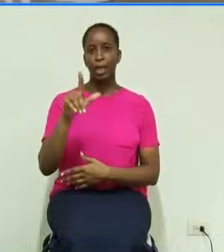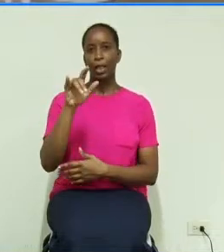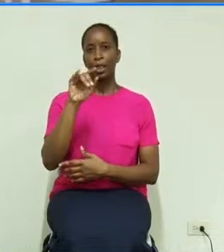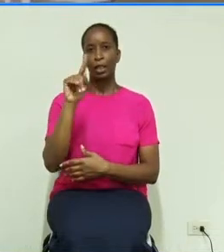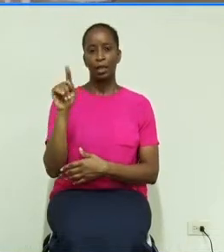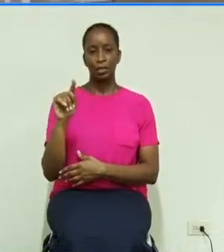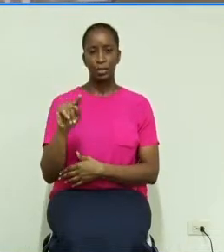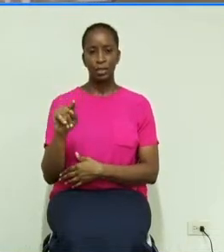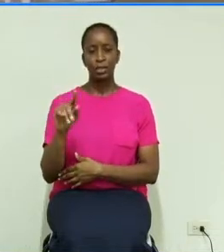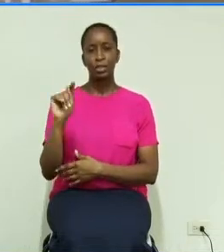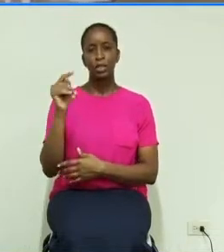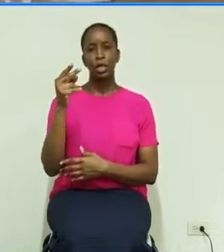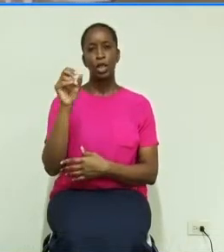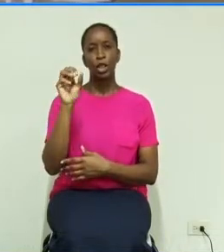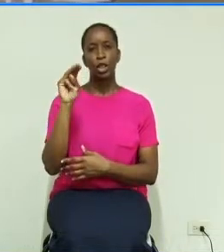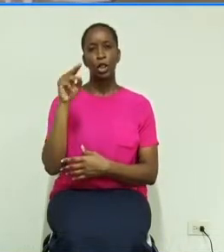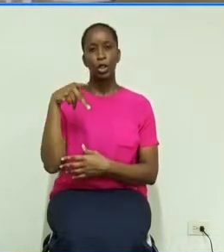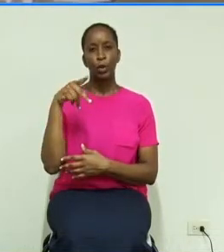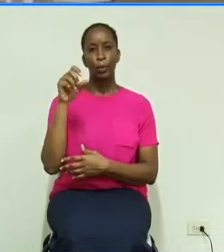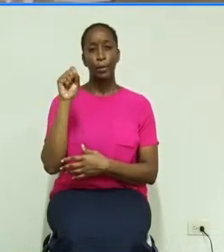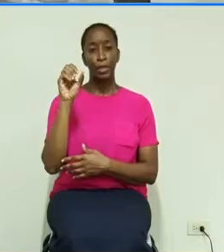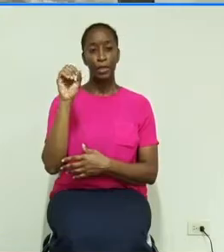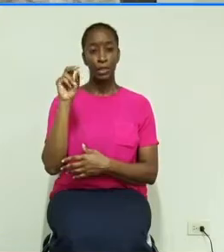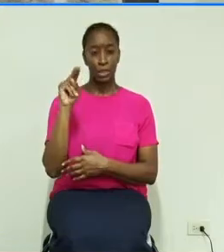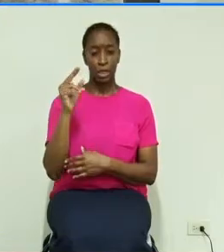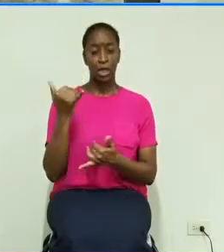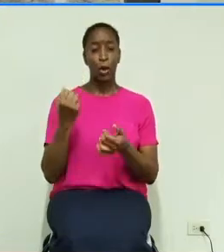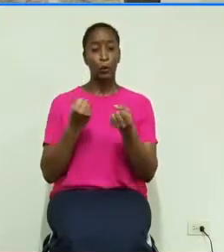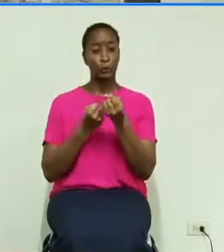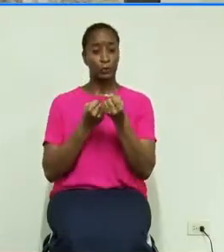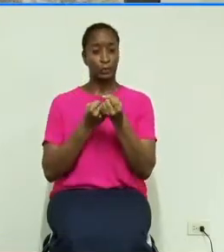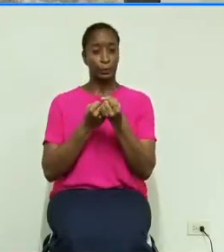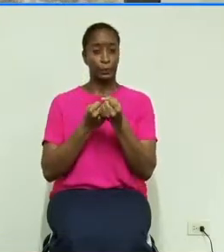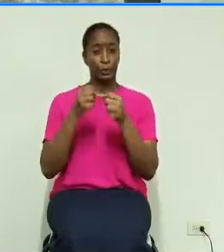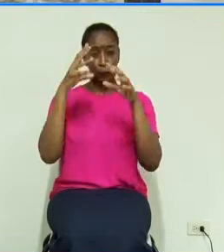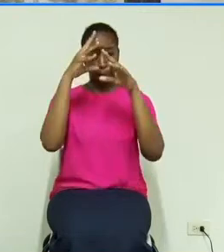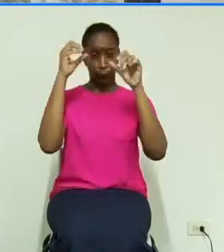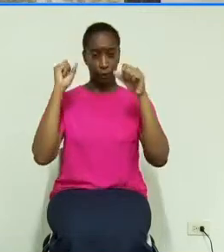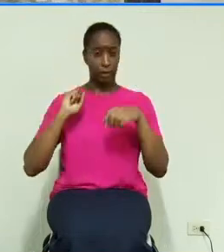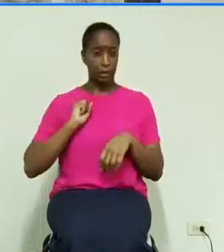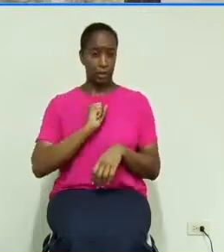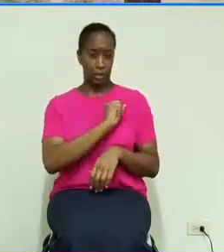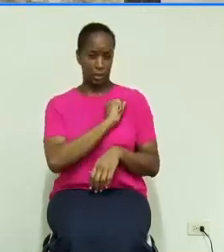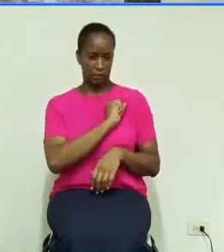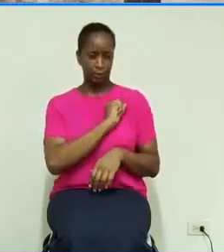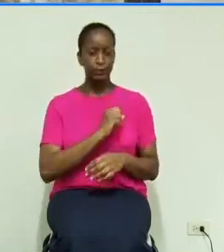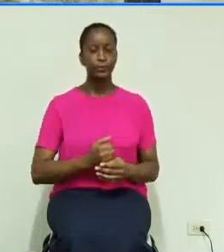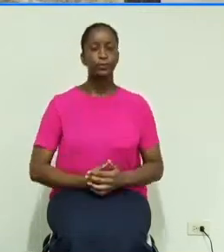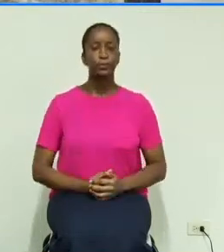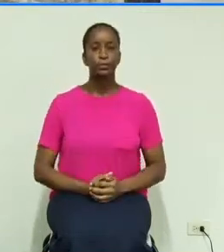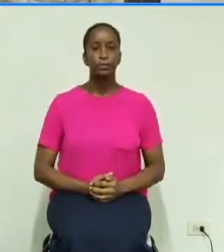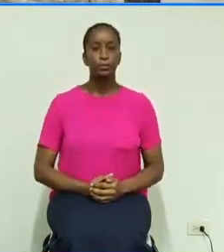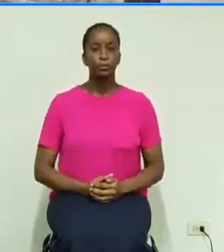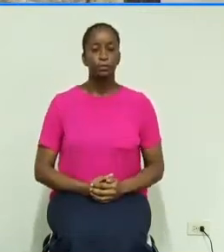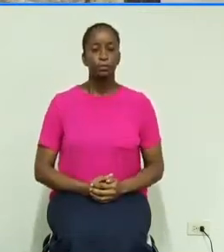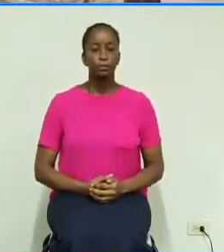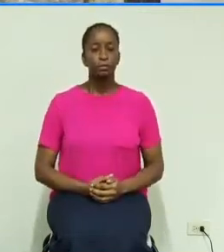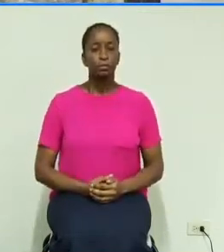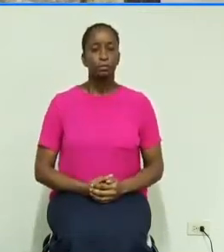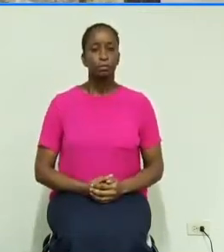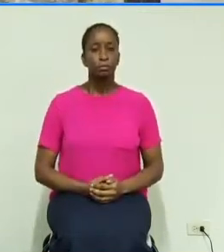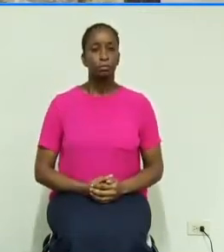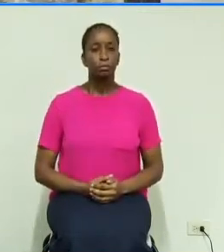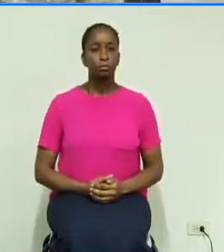panel this evening, and I want to share with you the topic. As you know, we have been trying to really drill down